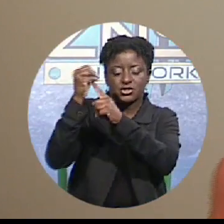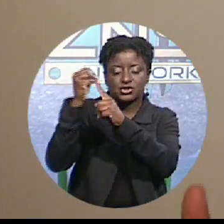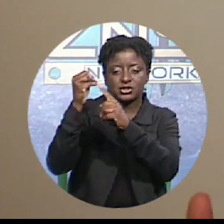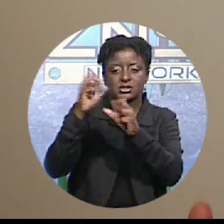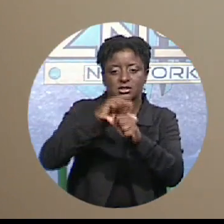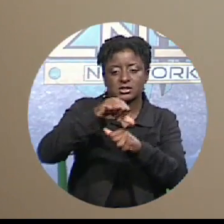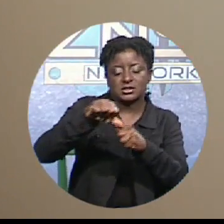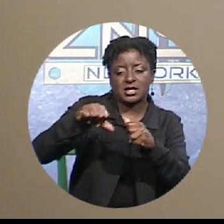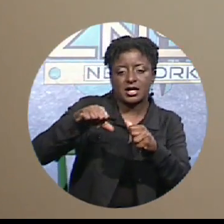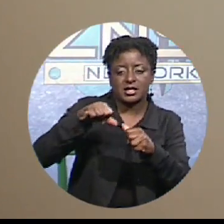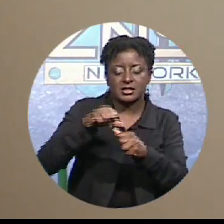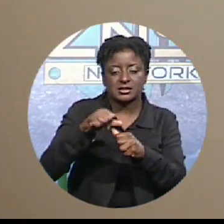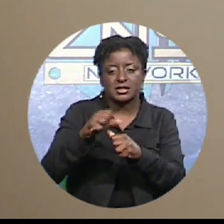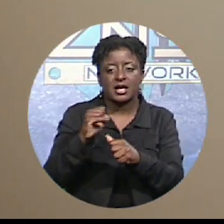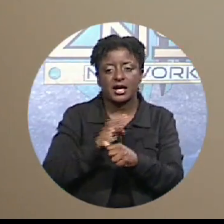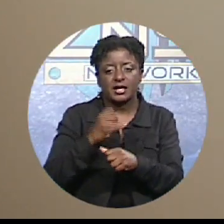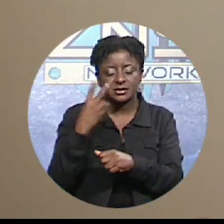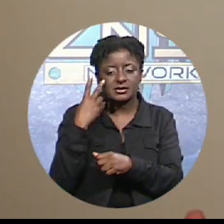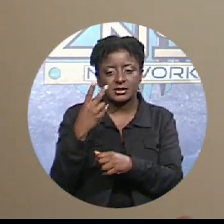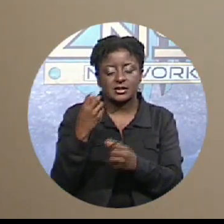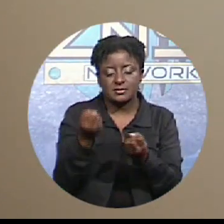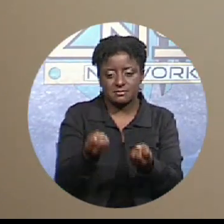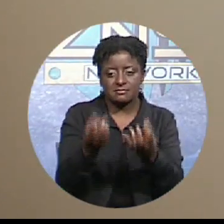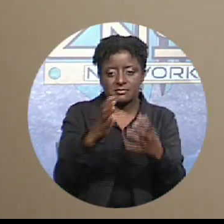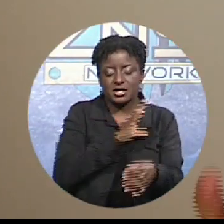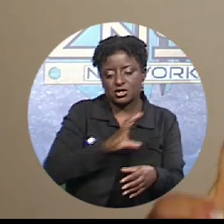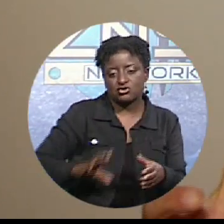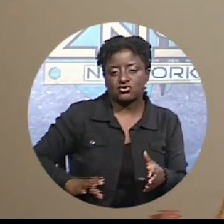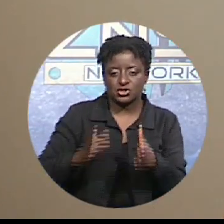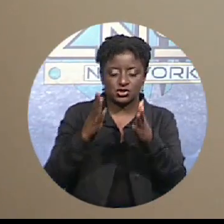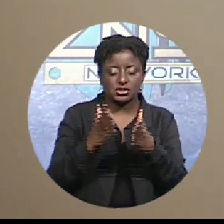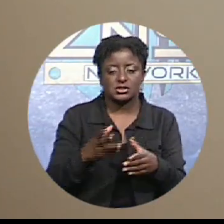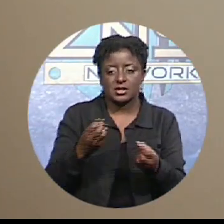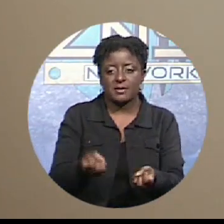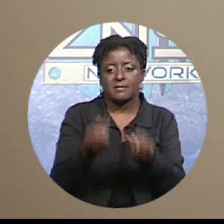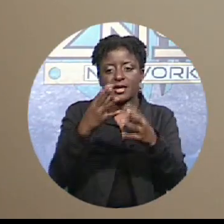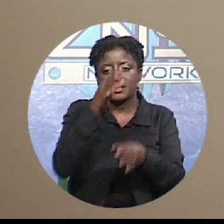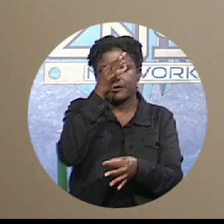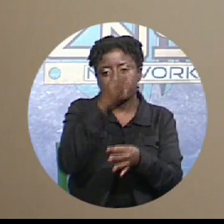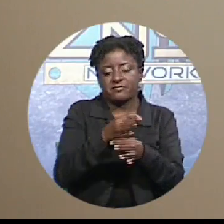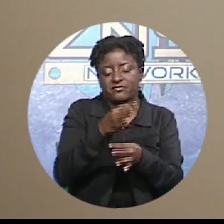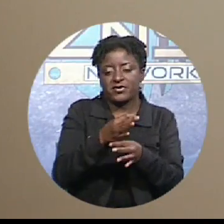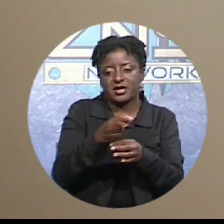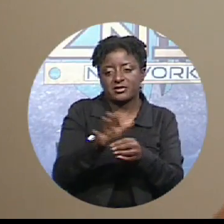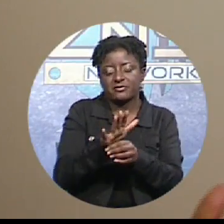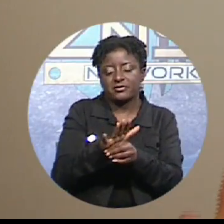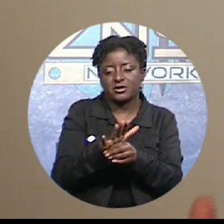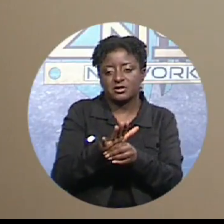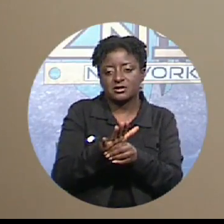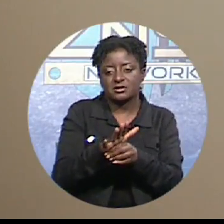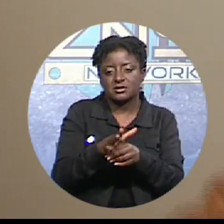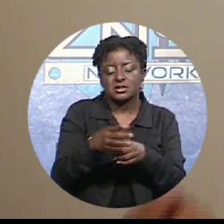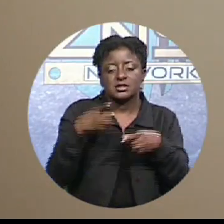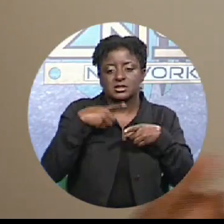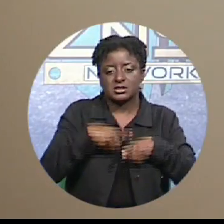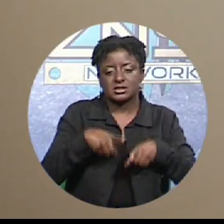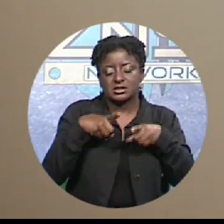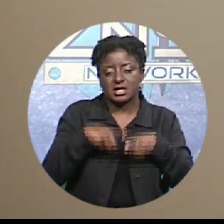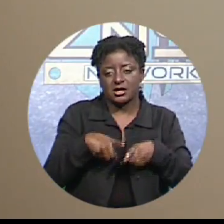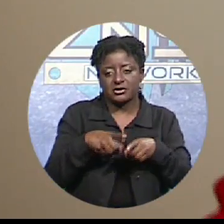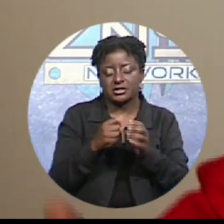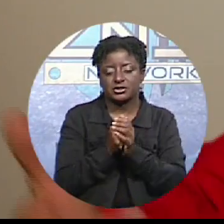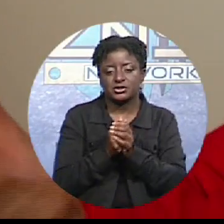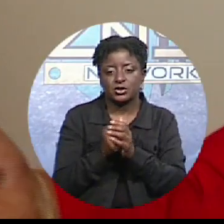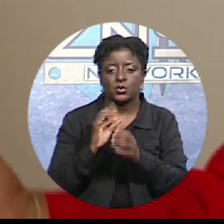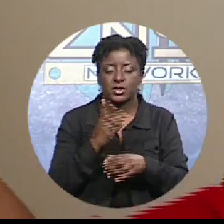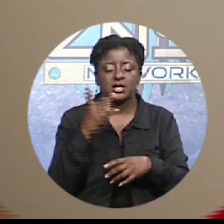many Christians, many faithful, they are a little bit discouraged, no? We have to encourage them